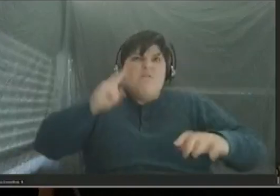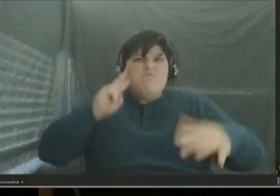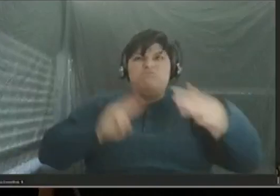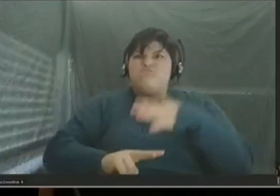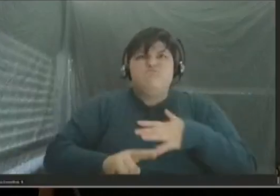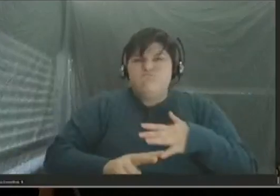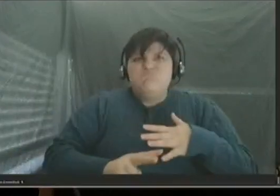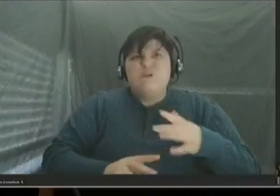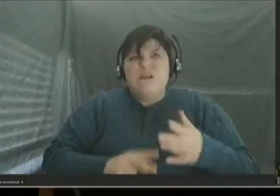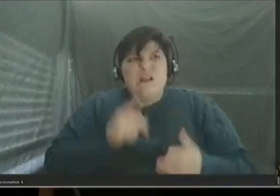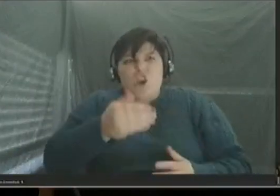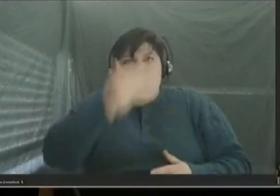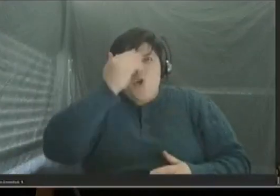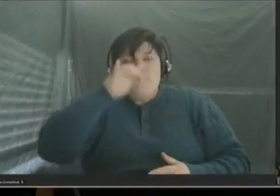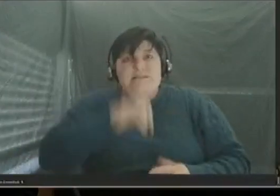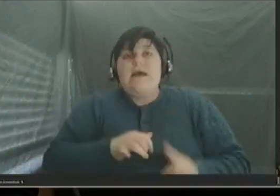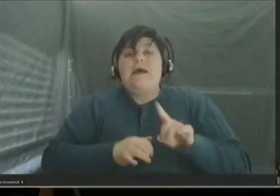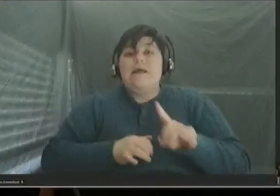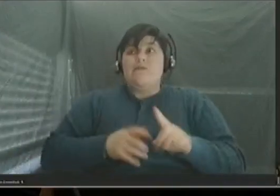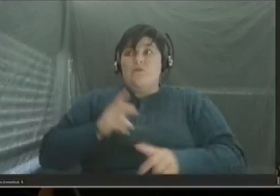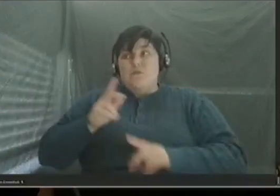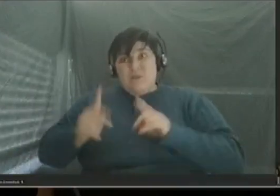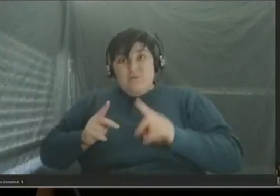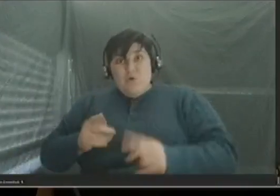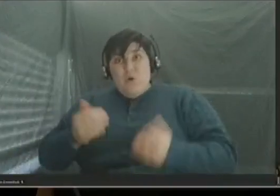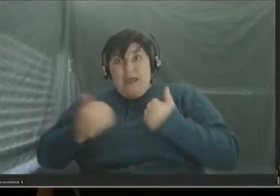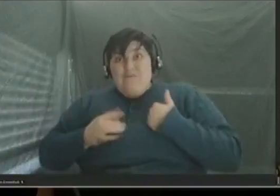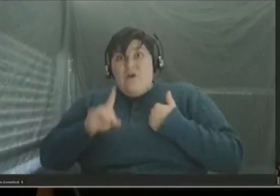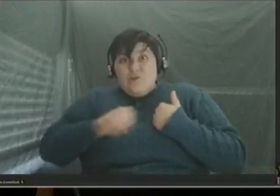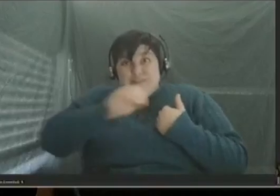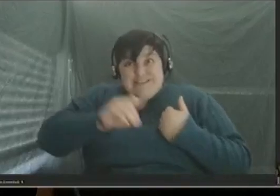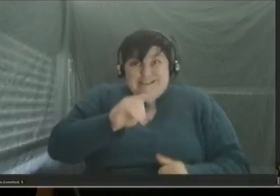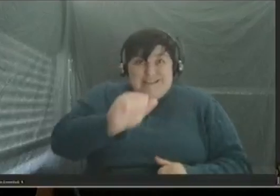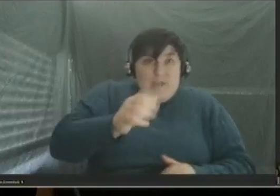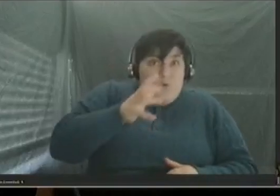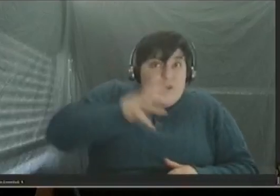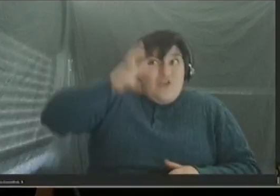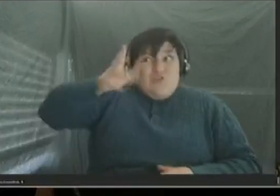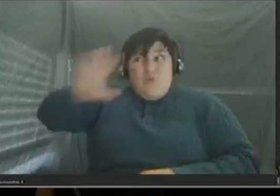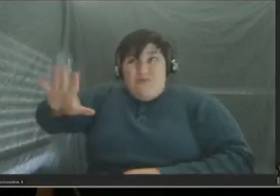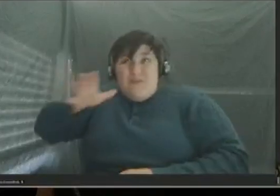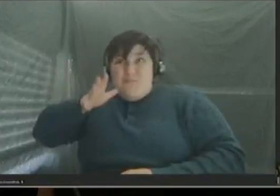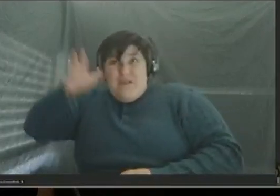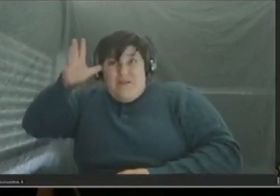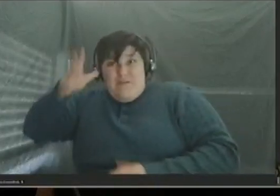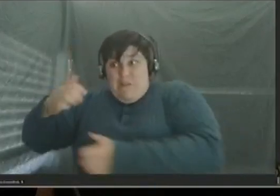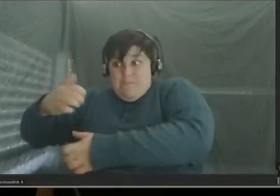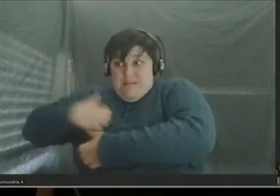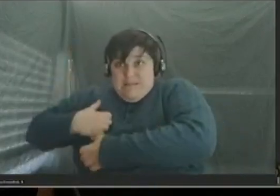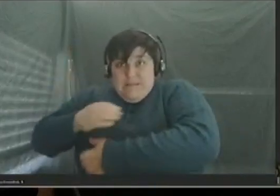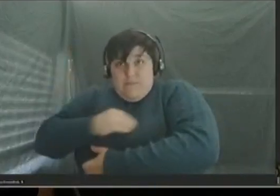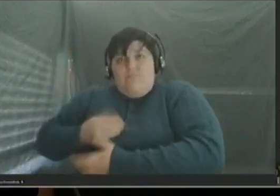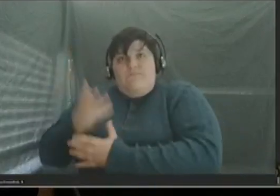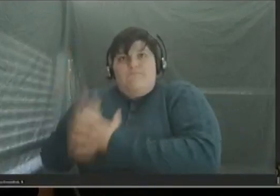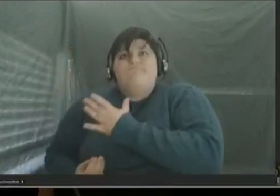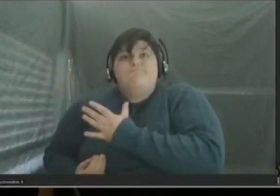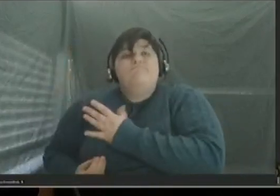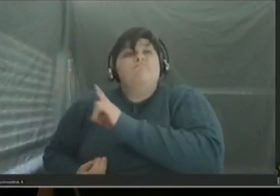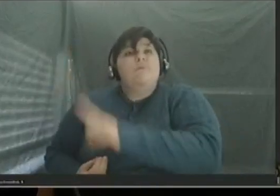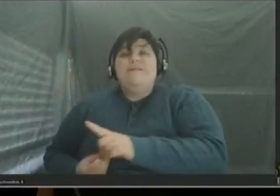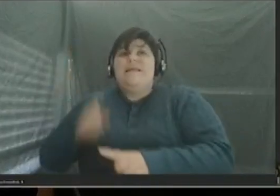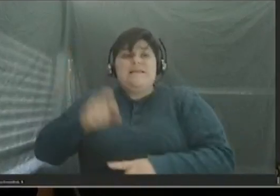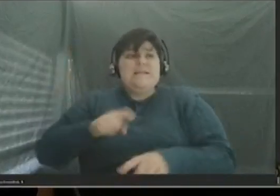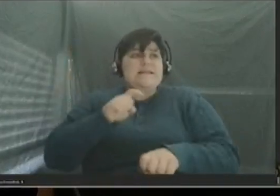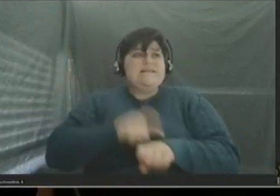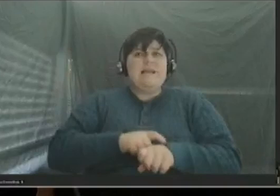or fallen service members. These students may need time to heal, time to work, or simply time to